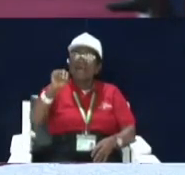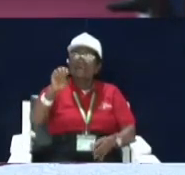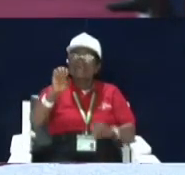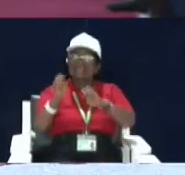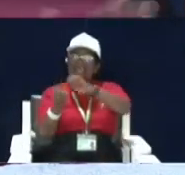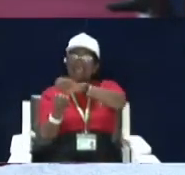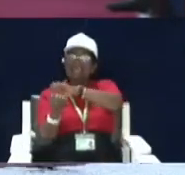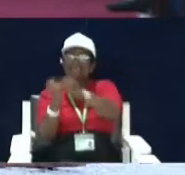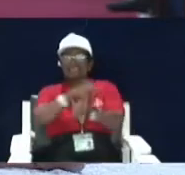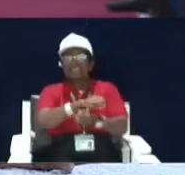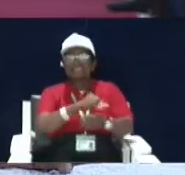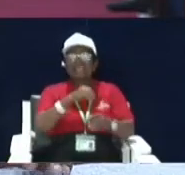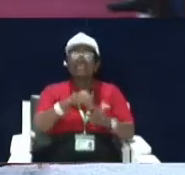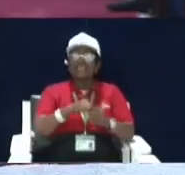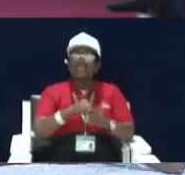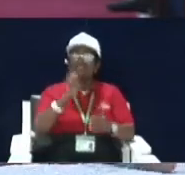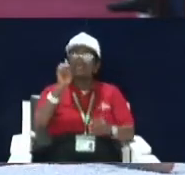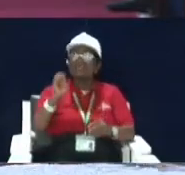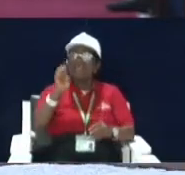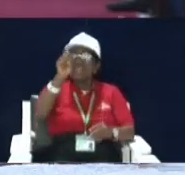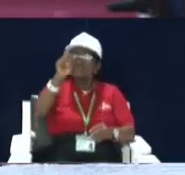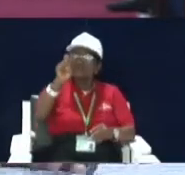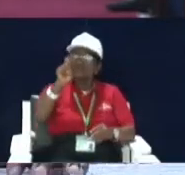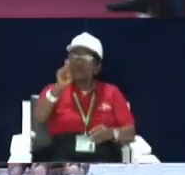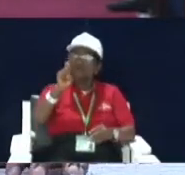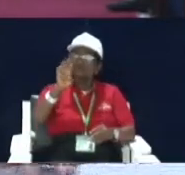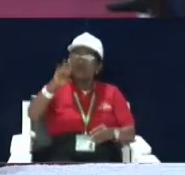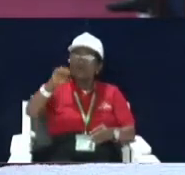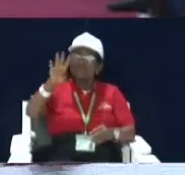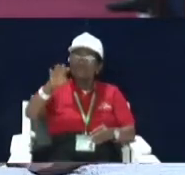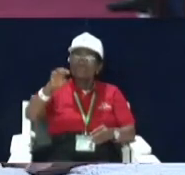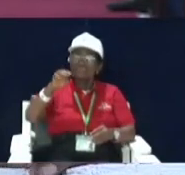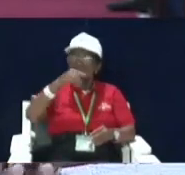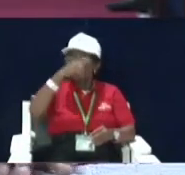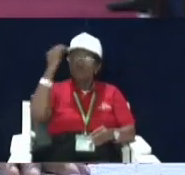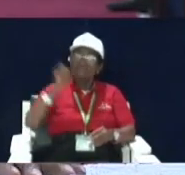In Exodus 14, because I mentioned it briefly yesterday,